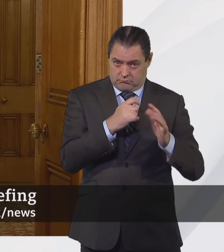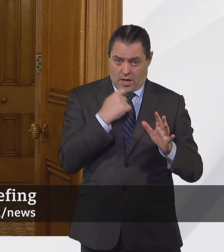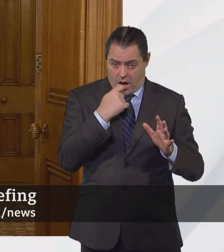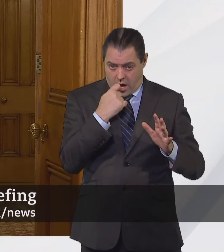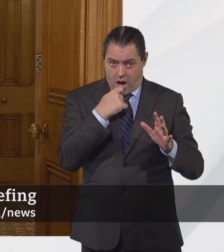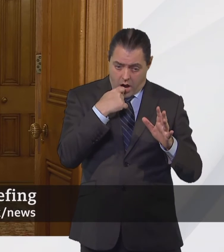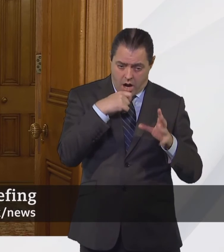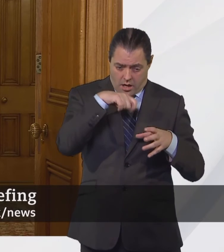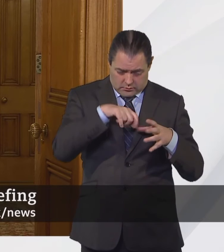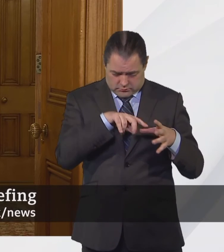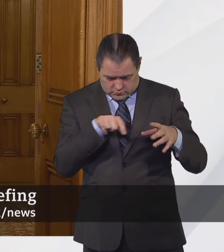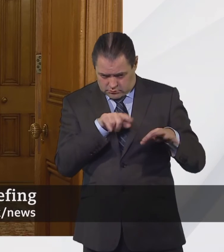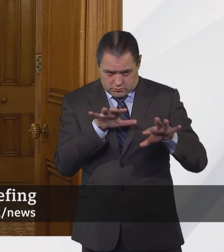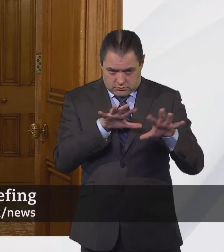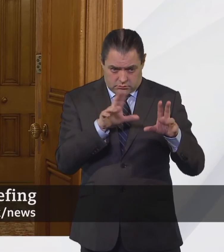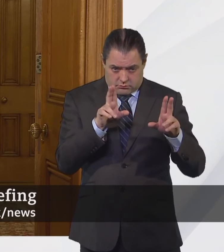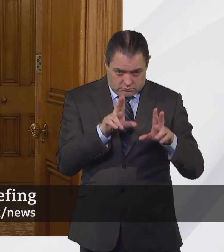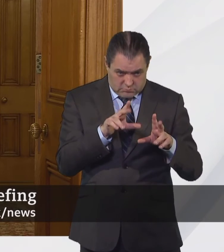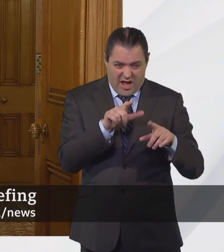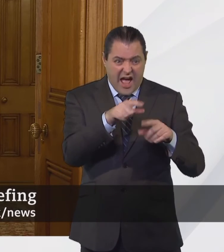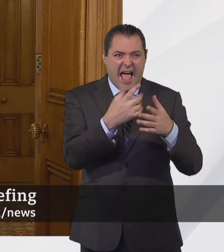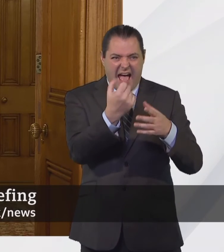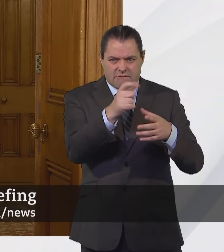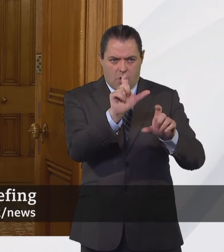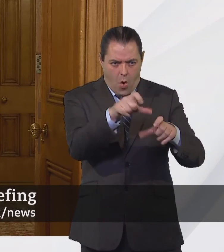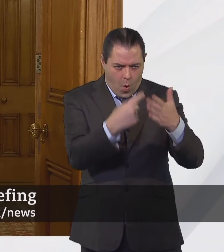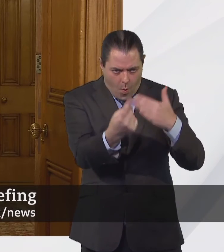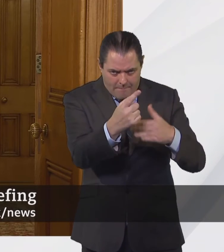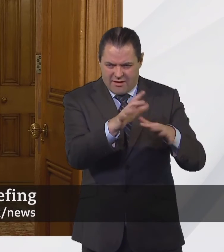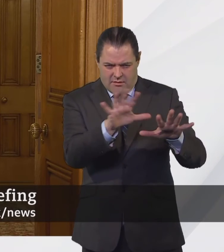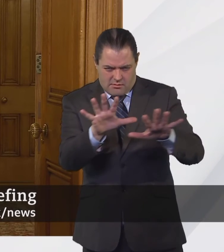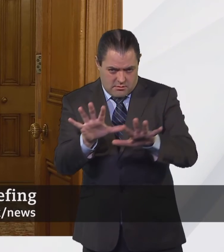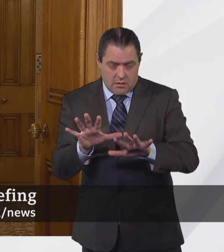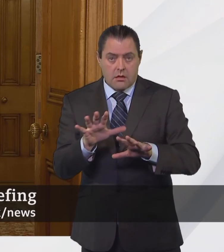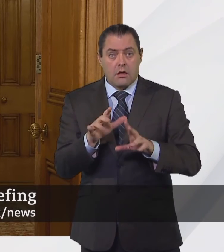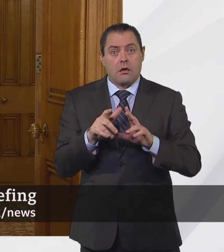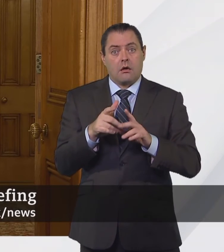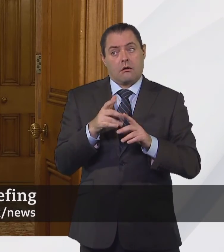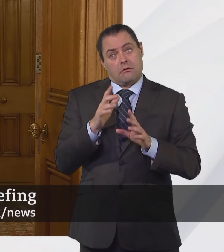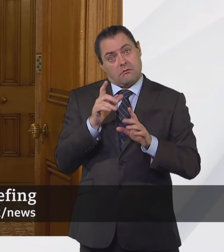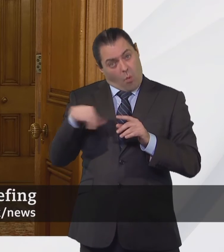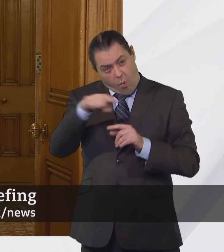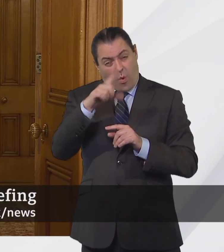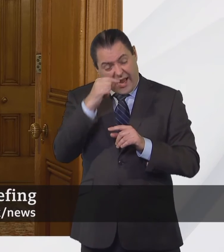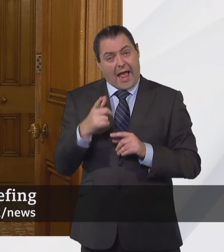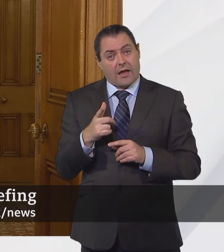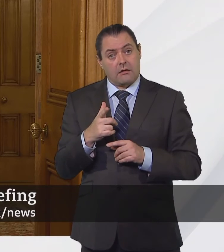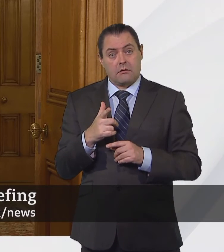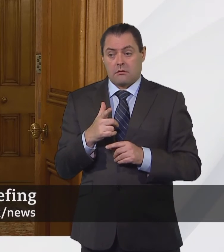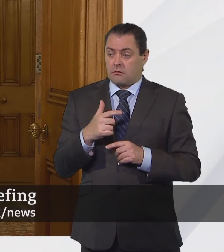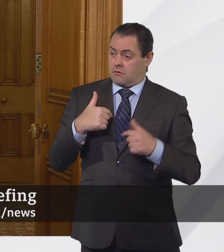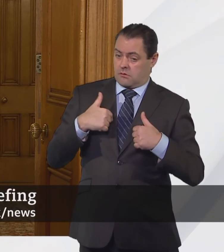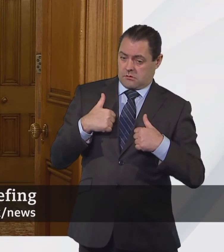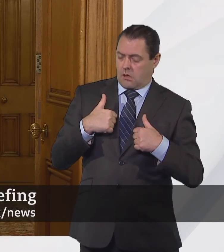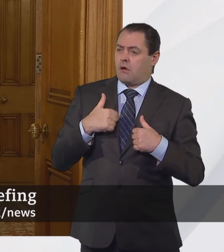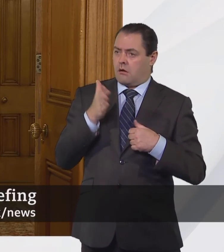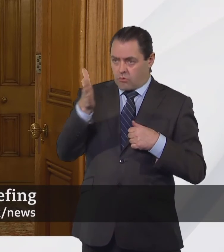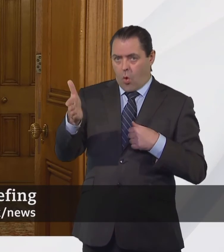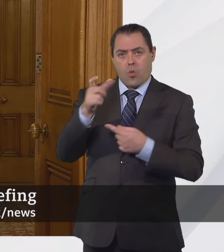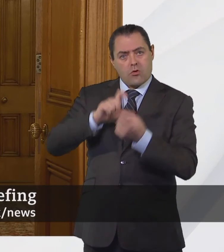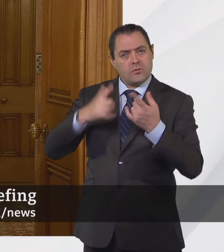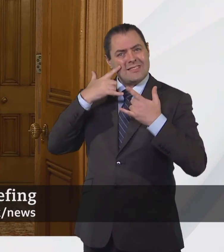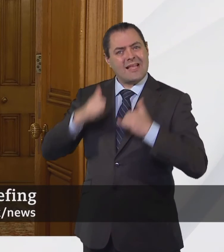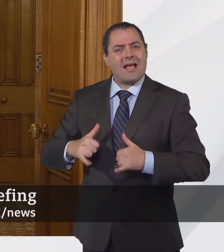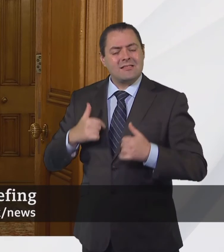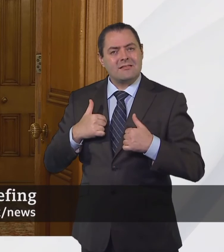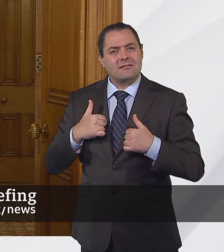kick COVID out. Work together to kick COVID out, get a test in your local community and drive the R down, drive